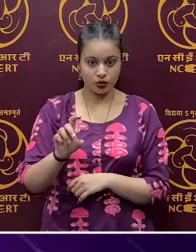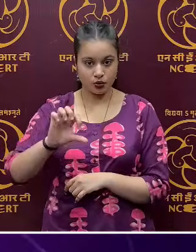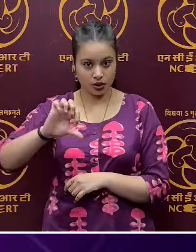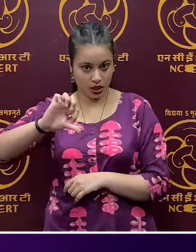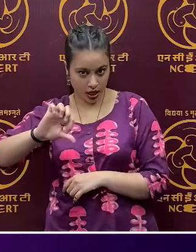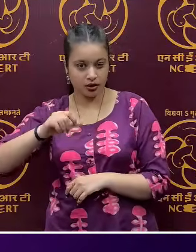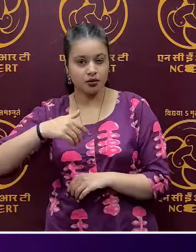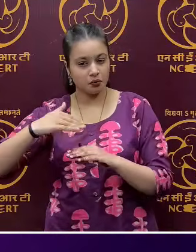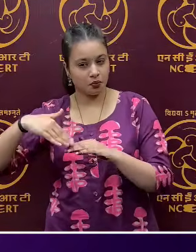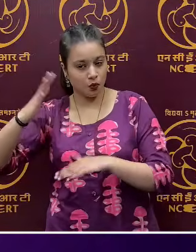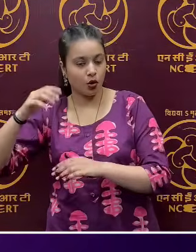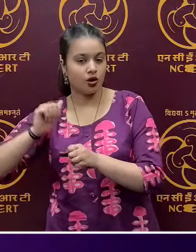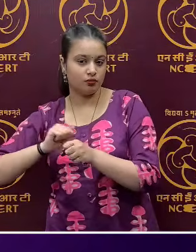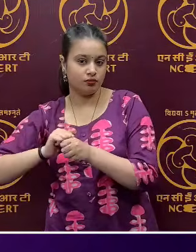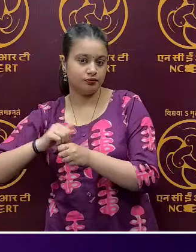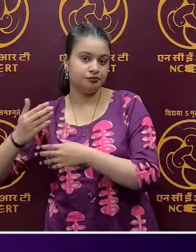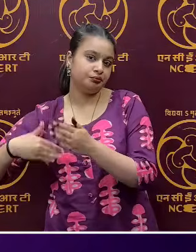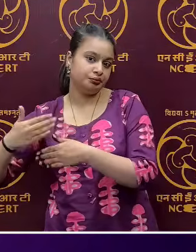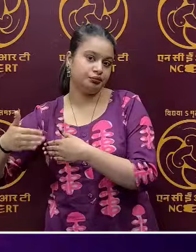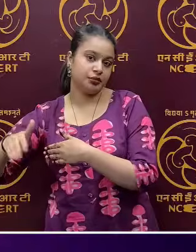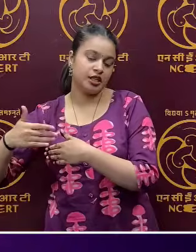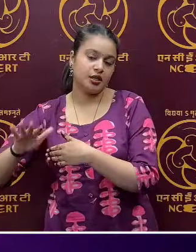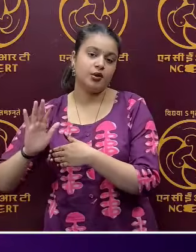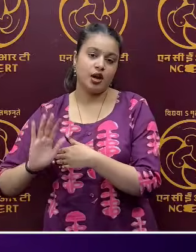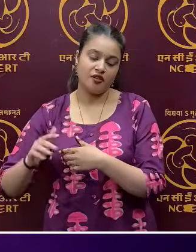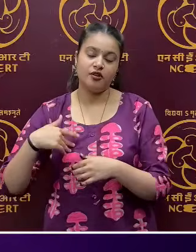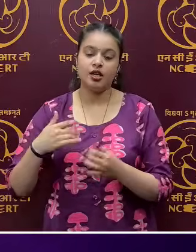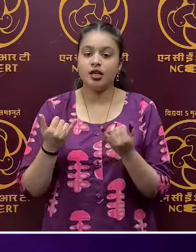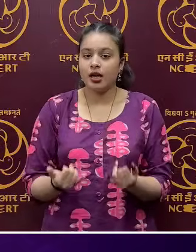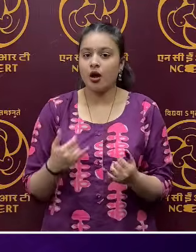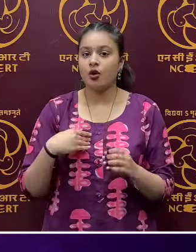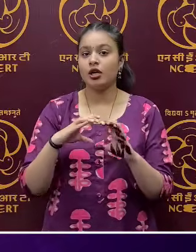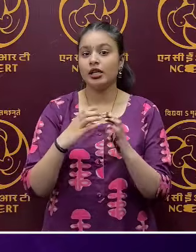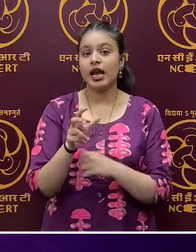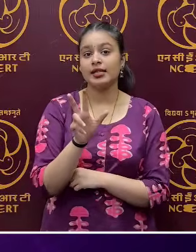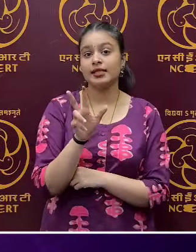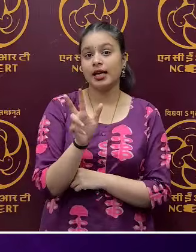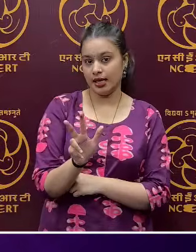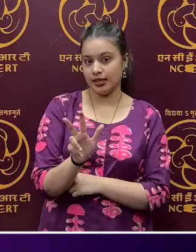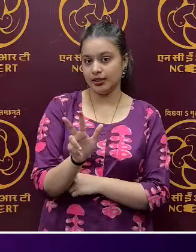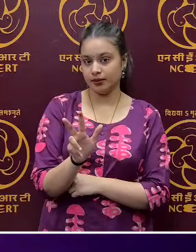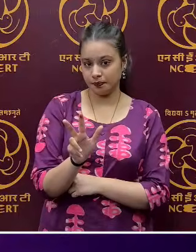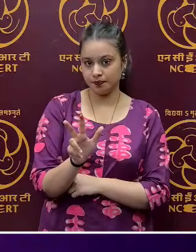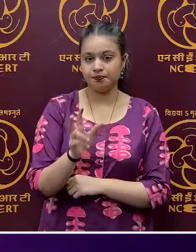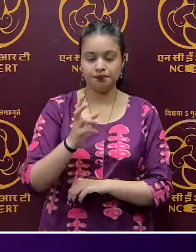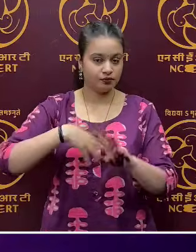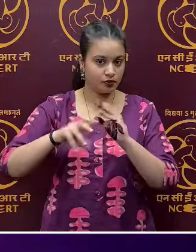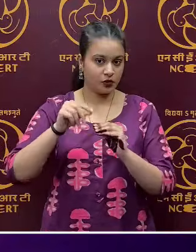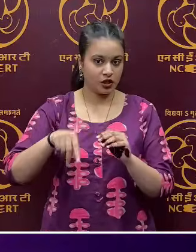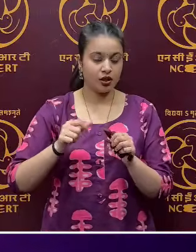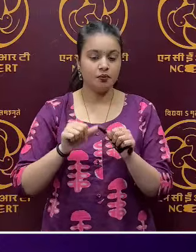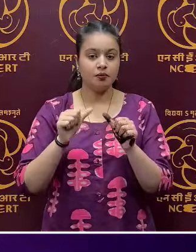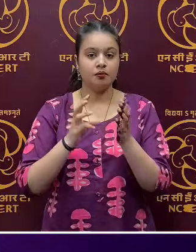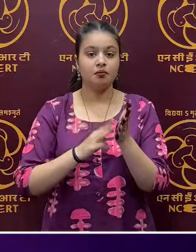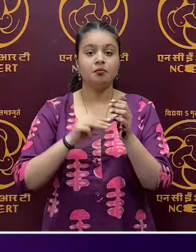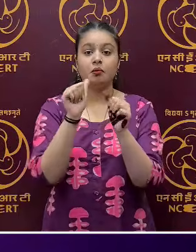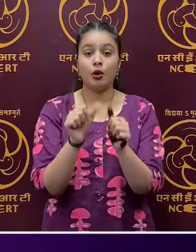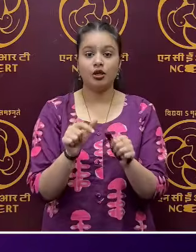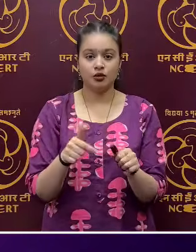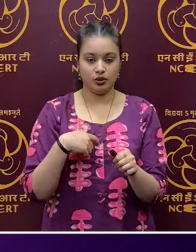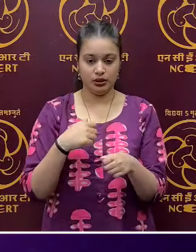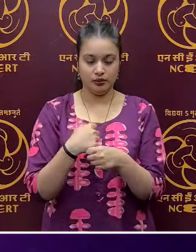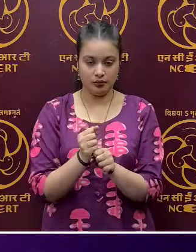more for classes 10 to 12 as well. So today we have for class 8, this module is in class 8